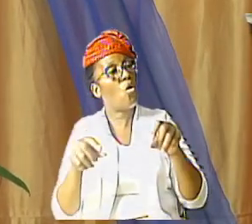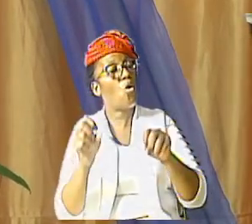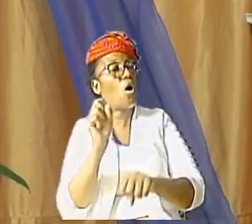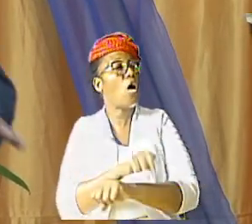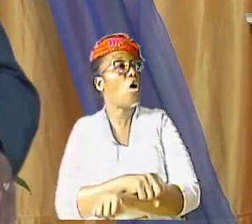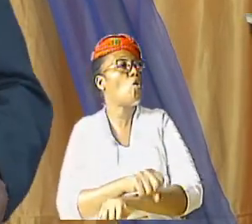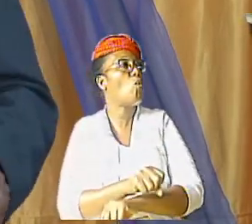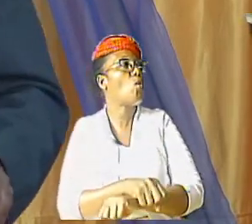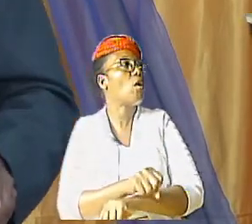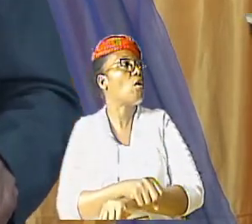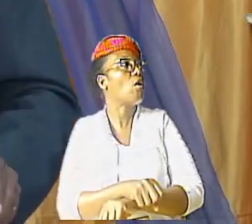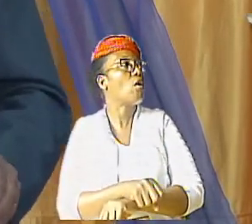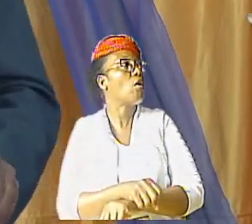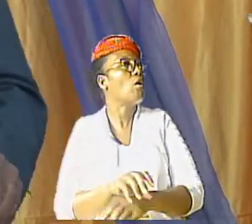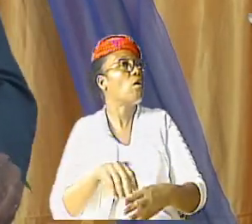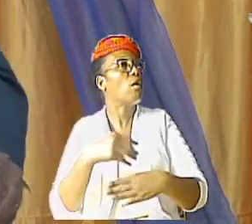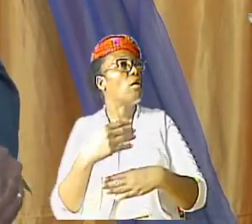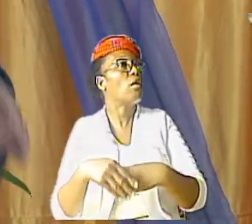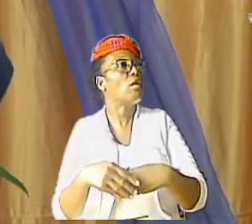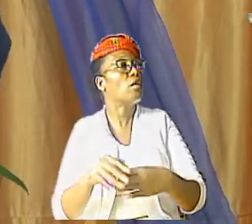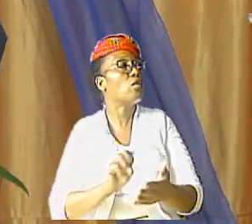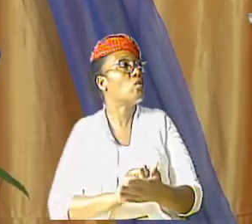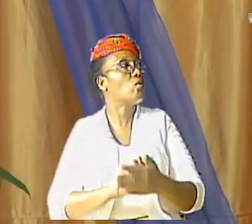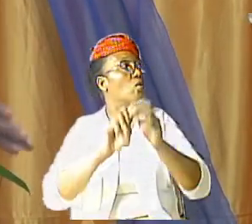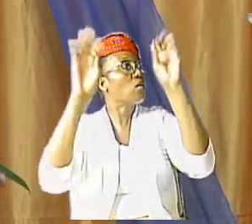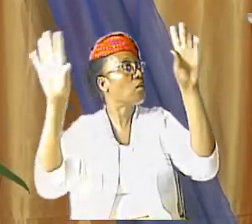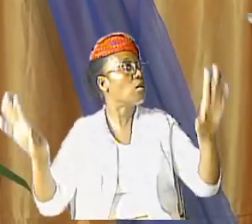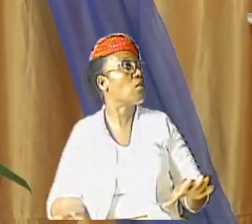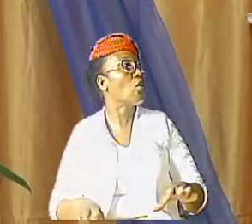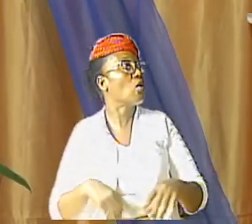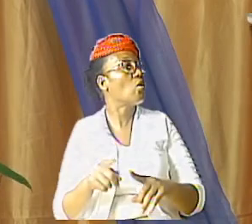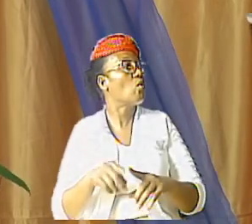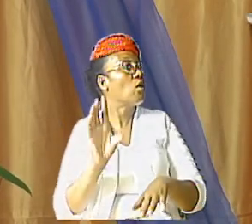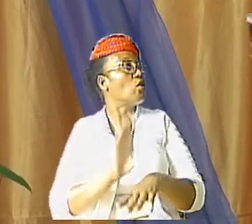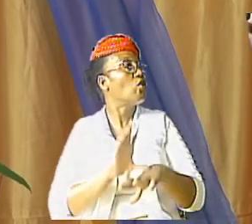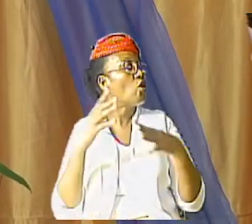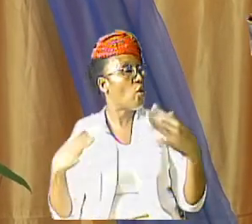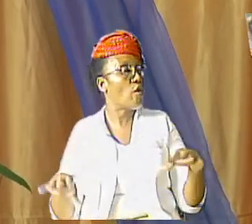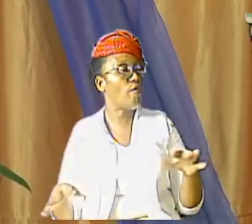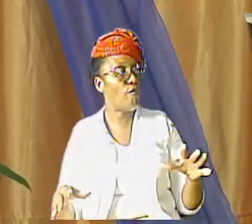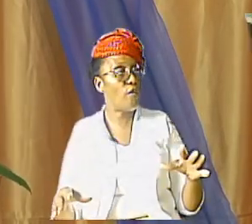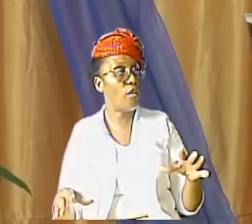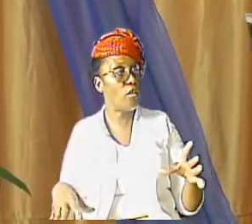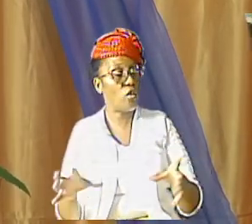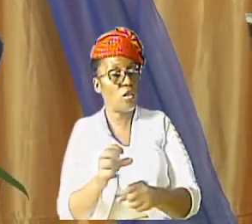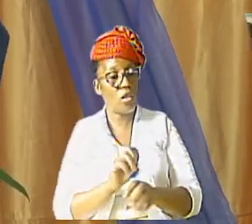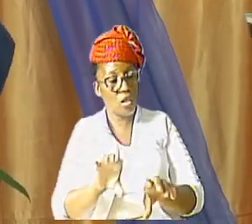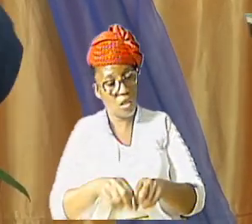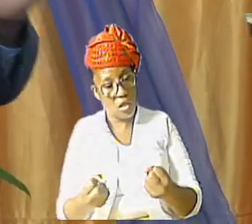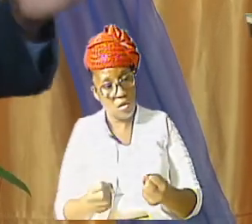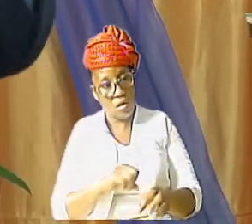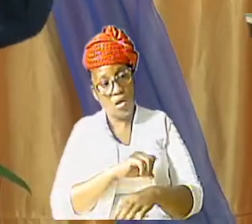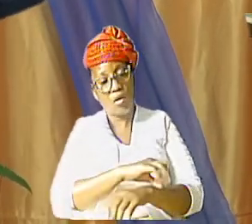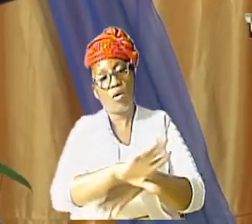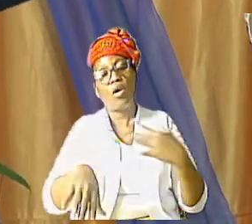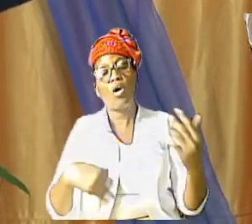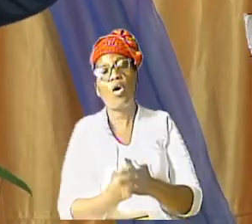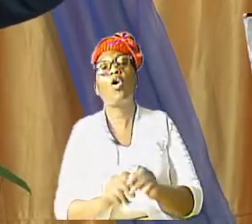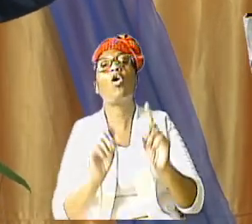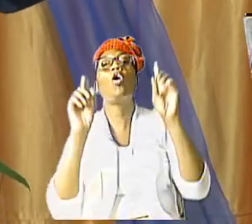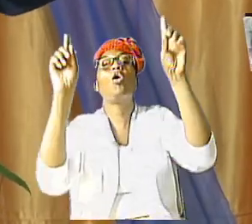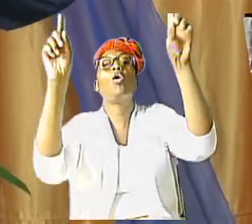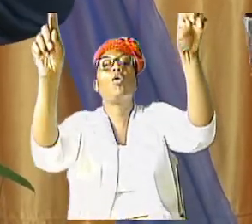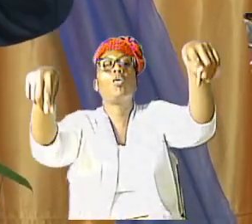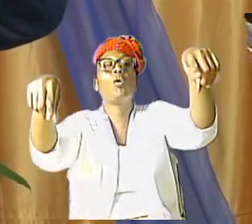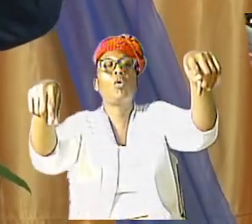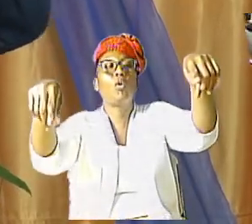this of us. And so next week, Sunday, right after service, take a small break and then we are all going out. I want everyone, please